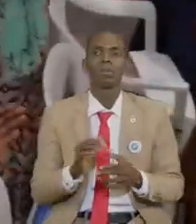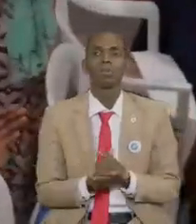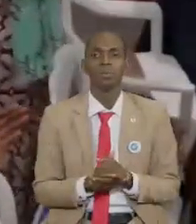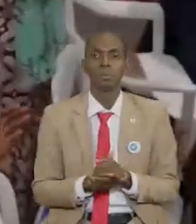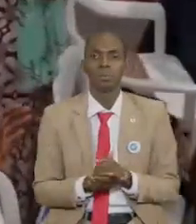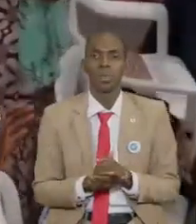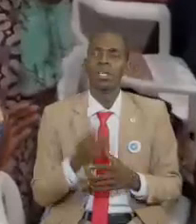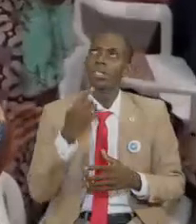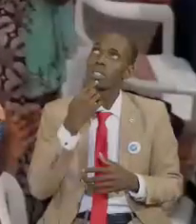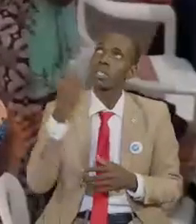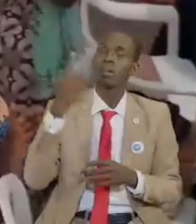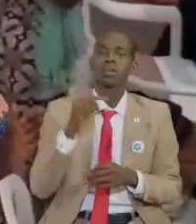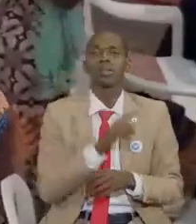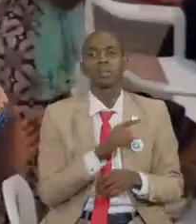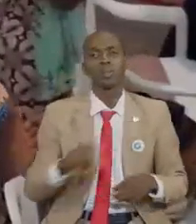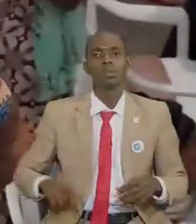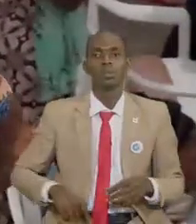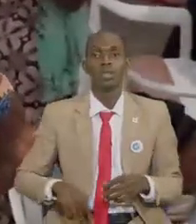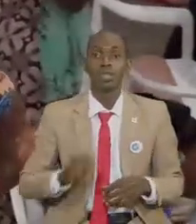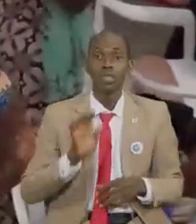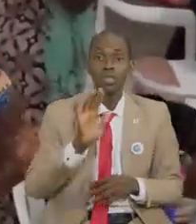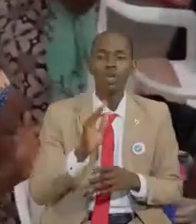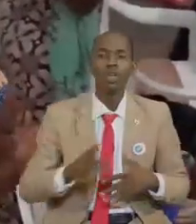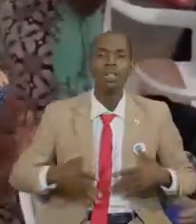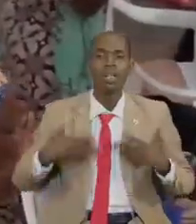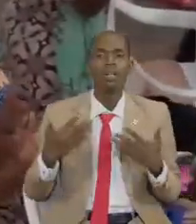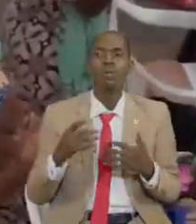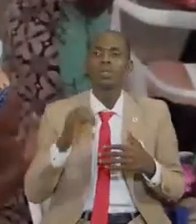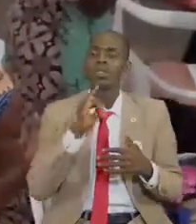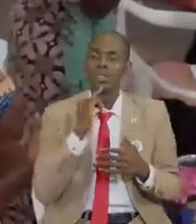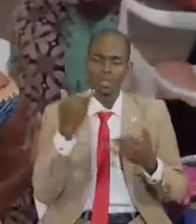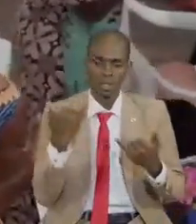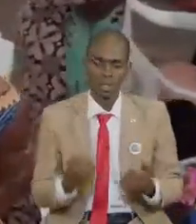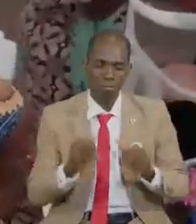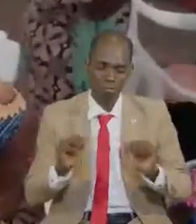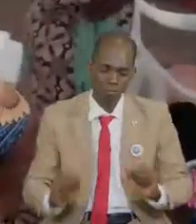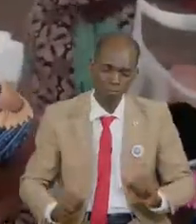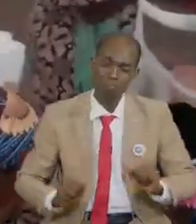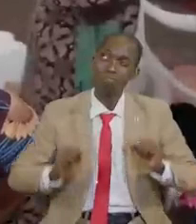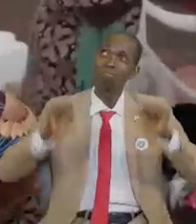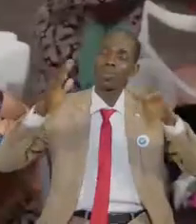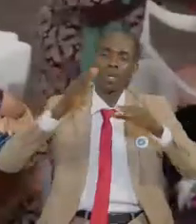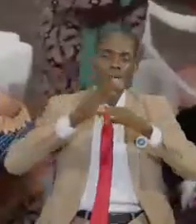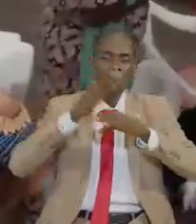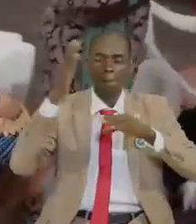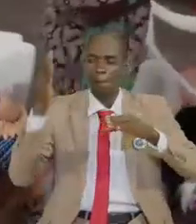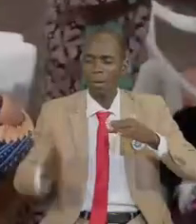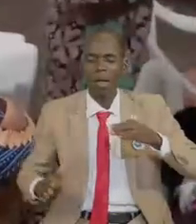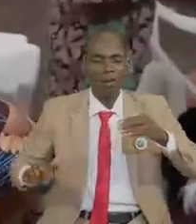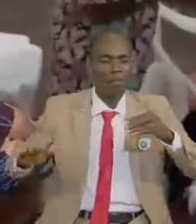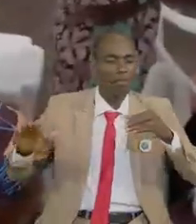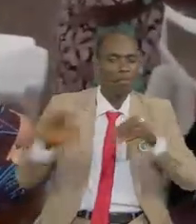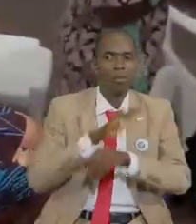Tell the Lord, your life was now dedicated totally, completely, unreservedly unto